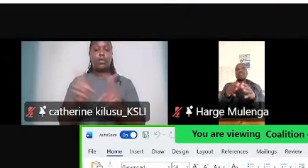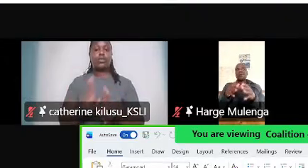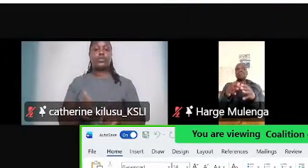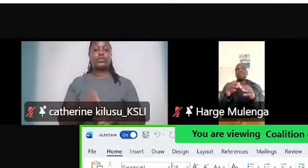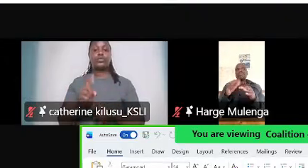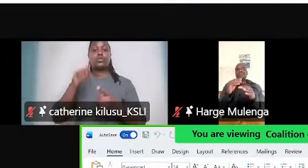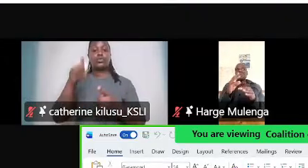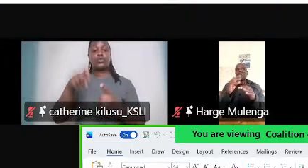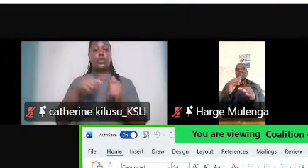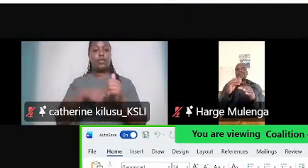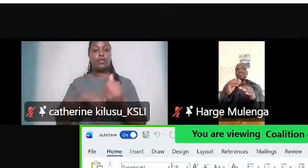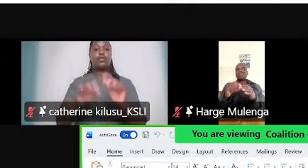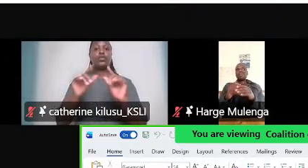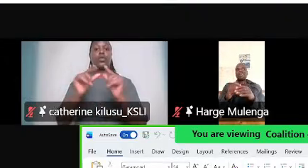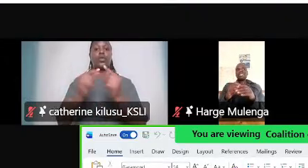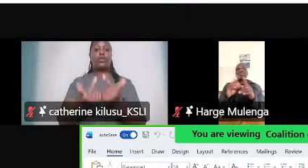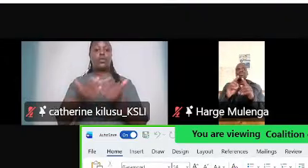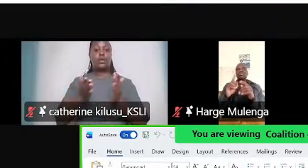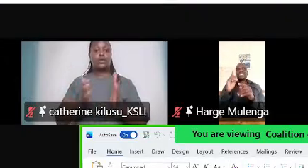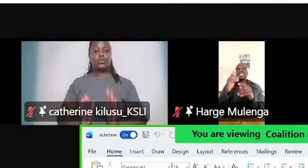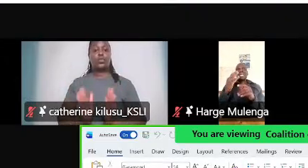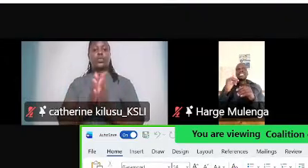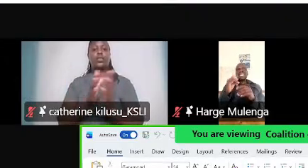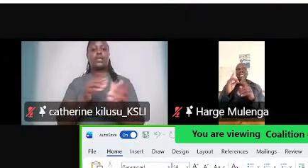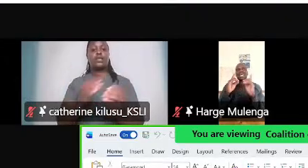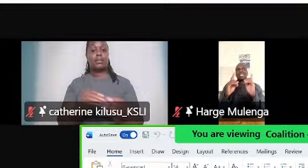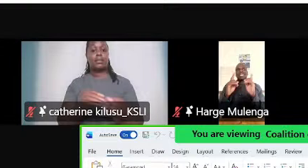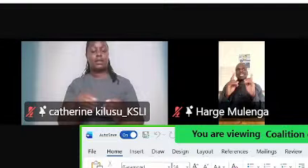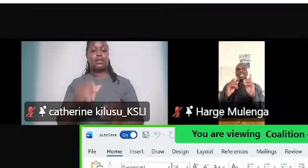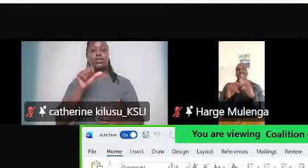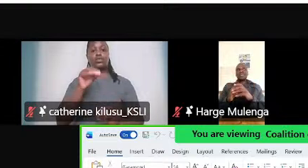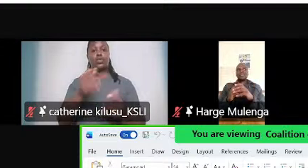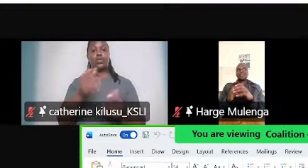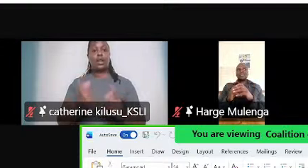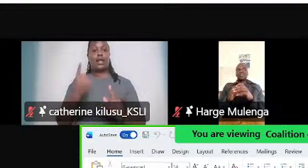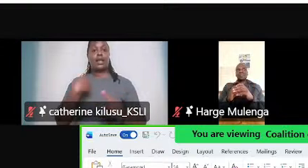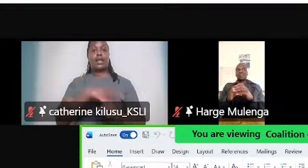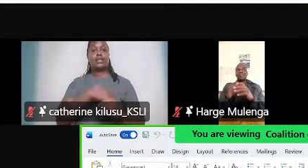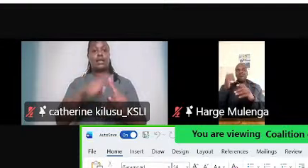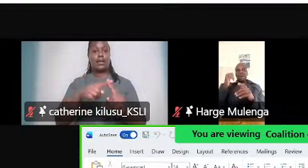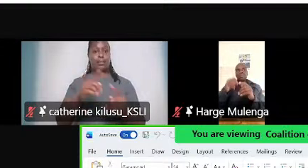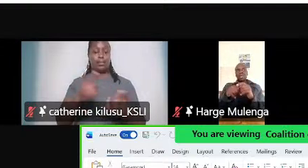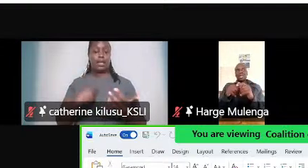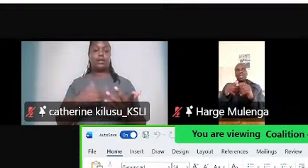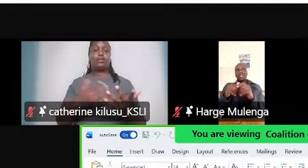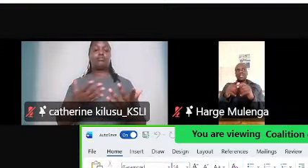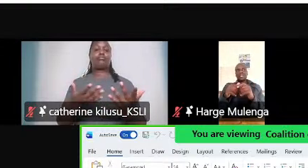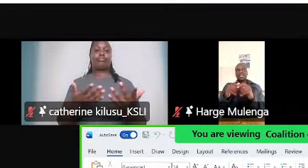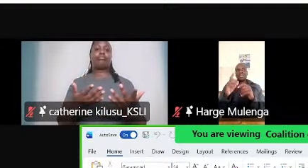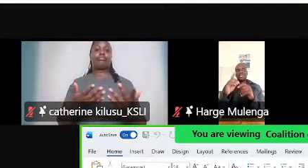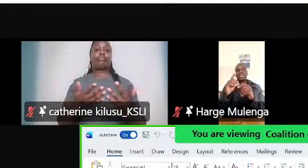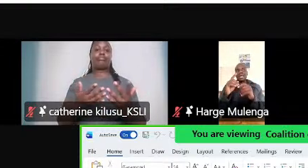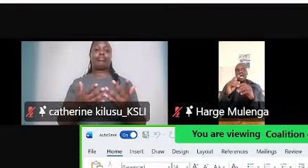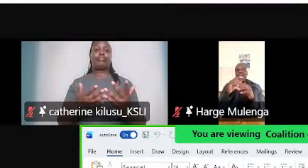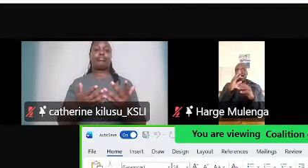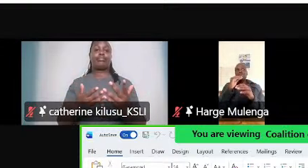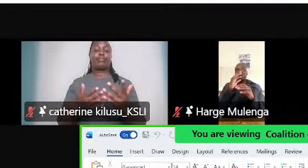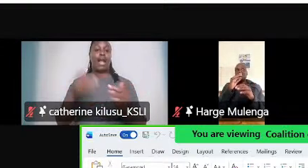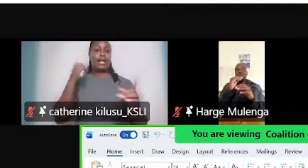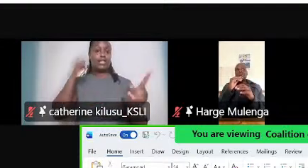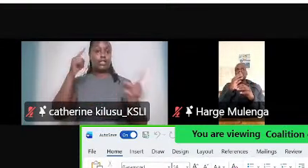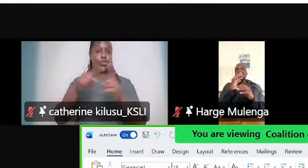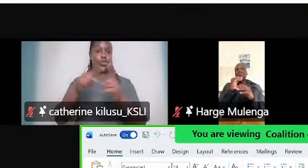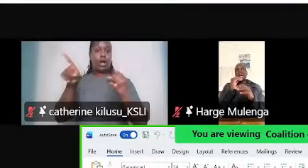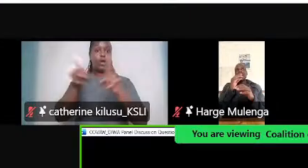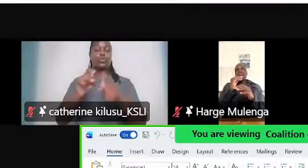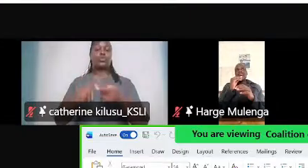of persons with disabilities. So let us be intentional and embrace diversity. Thank you. Thank you